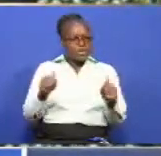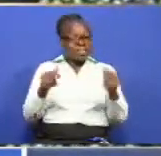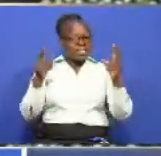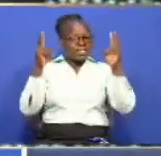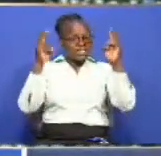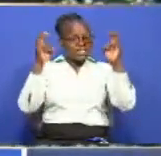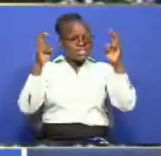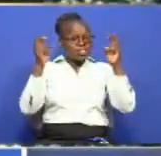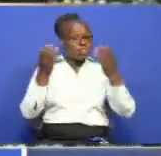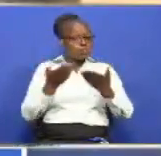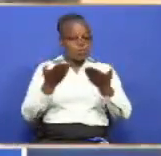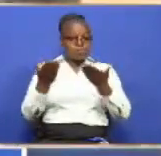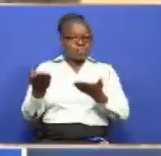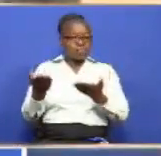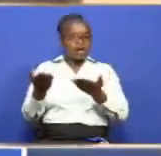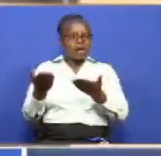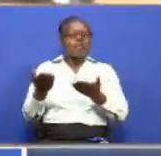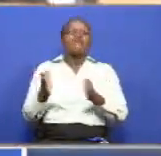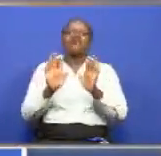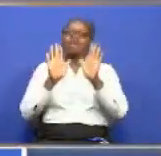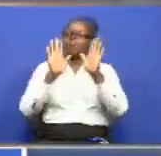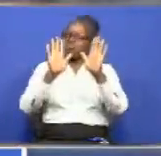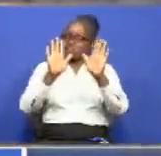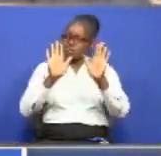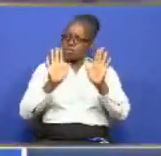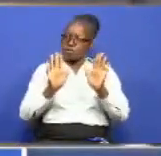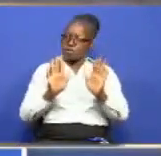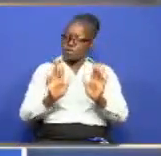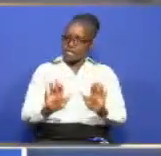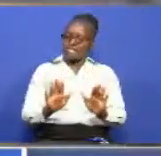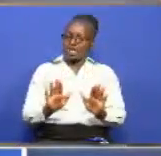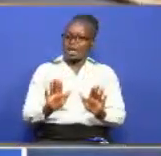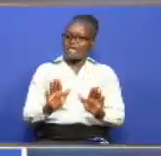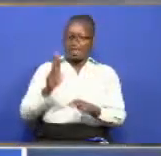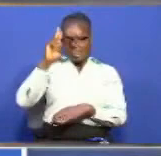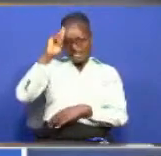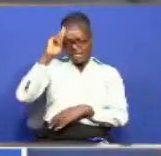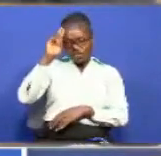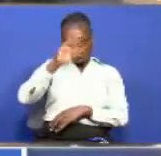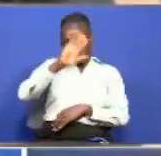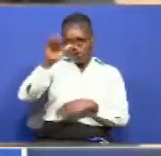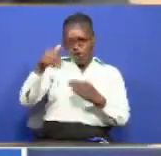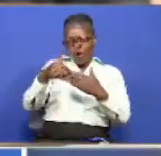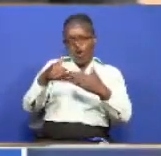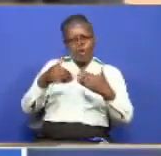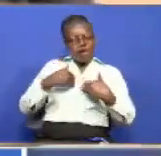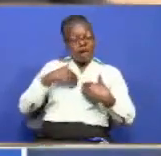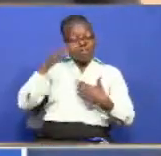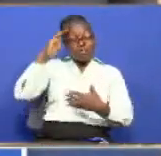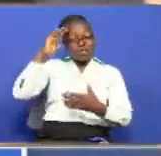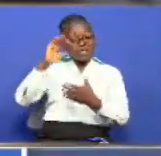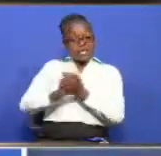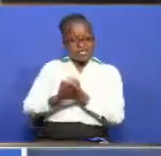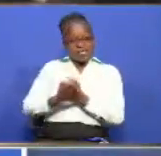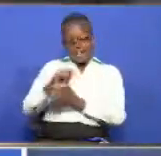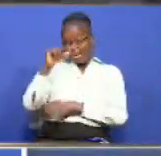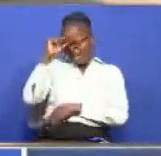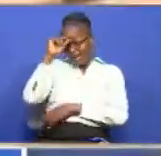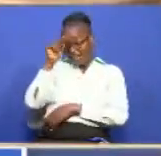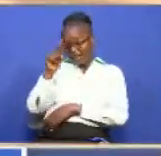within that motion are valid, and they have every reason to believe that Governor Charity Ngilu should